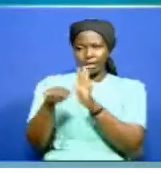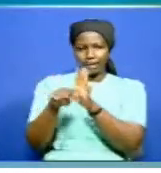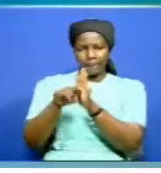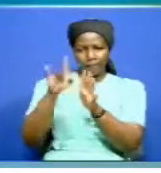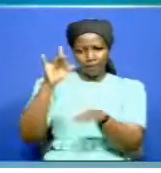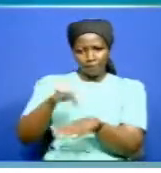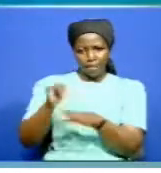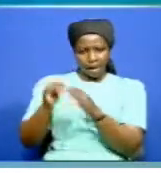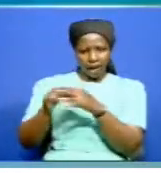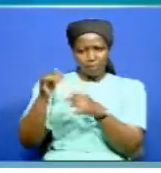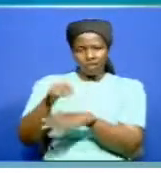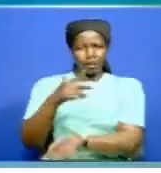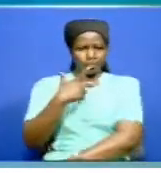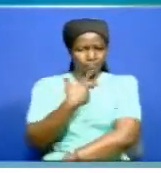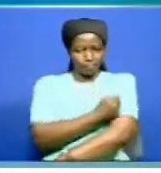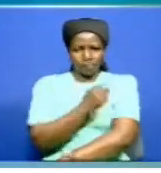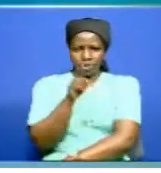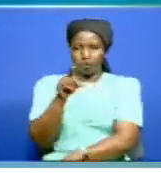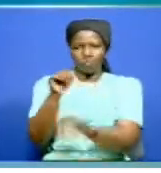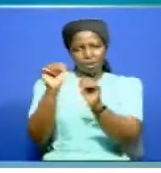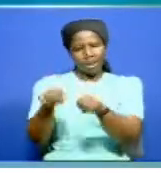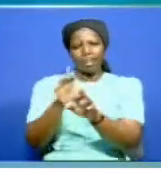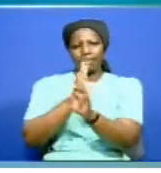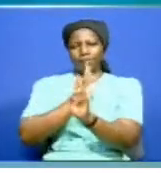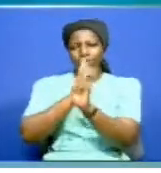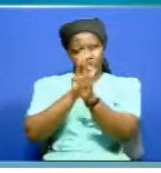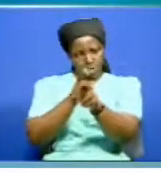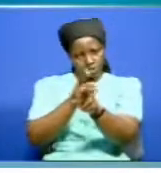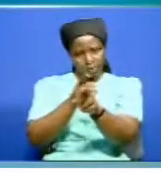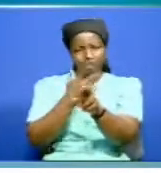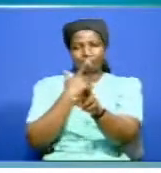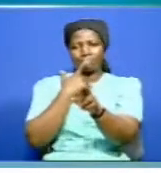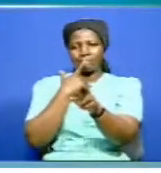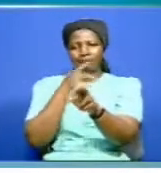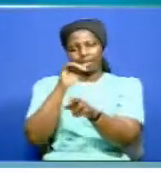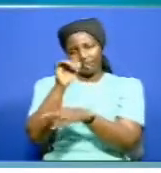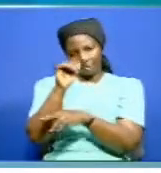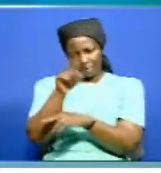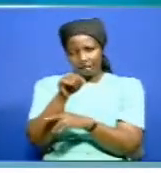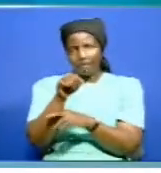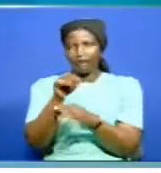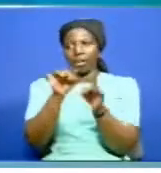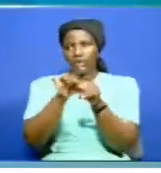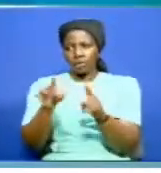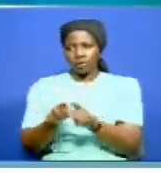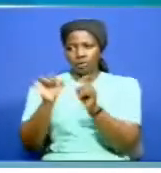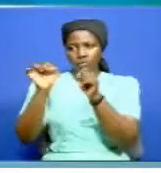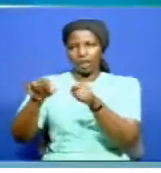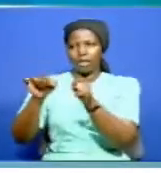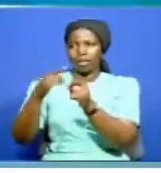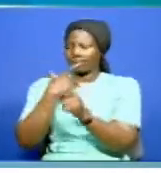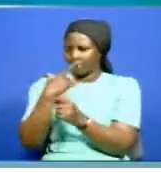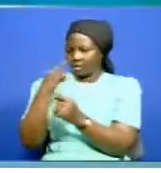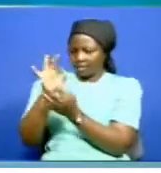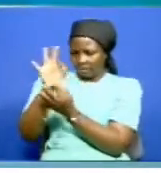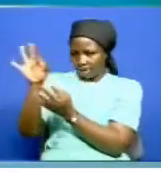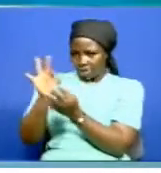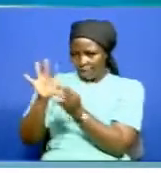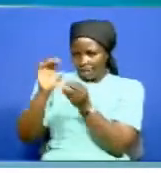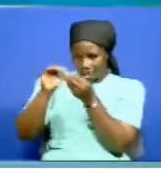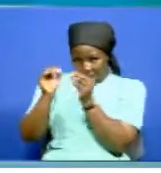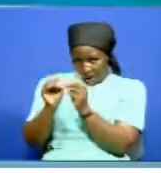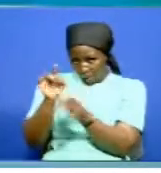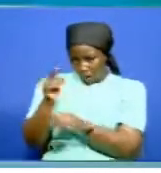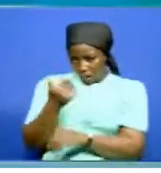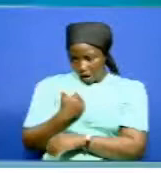following immunization, you are able to report that AEI. You can also be able to specify which batch number you got. So in case